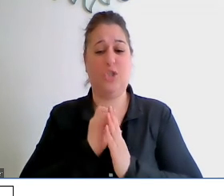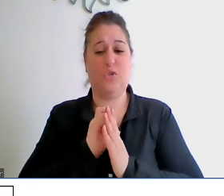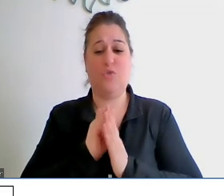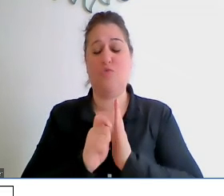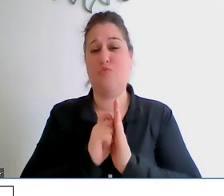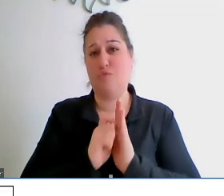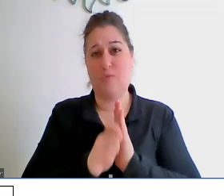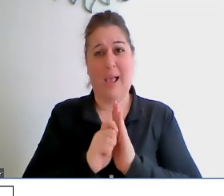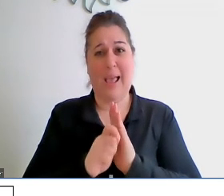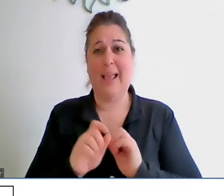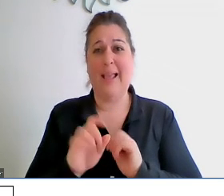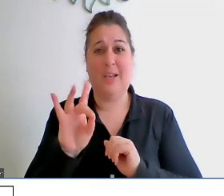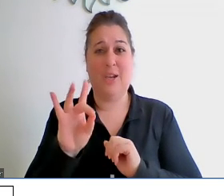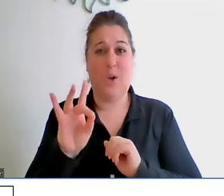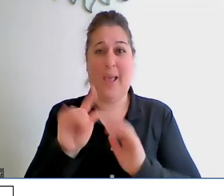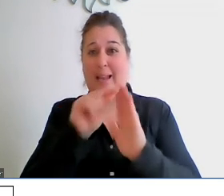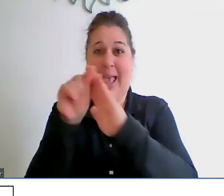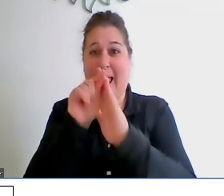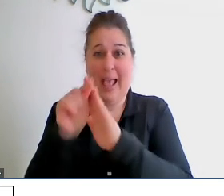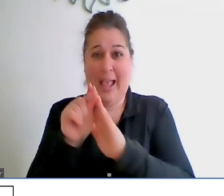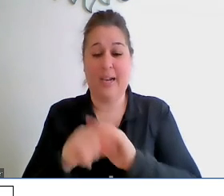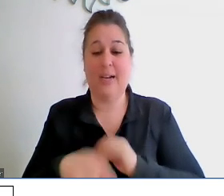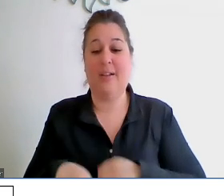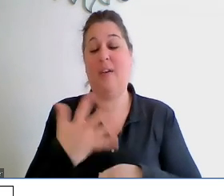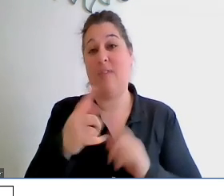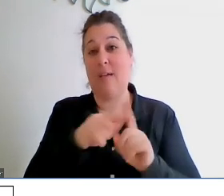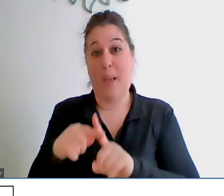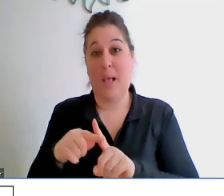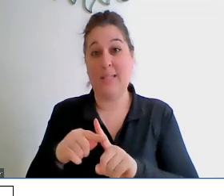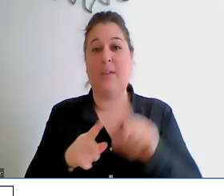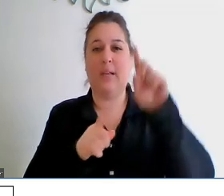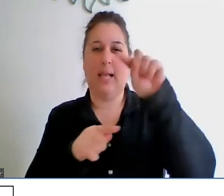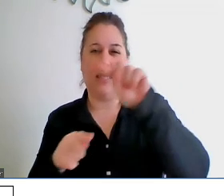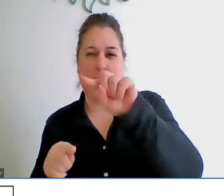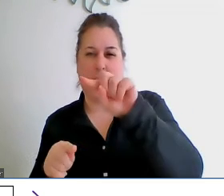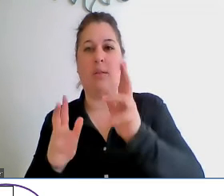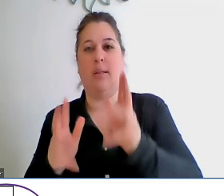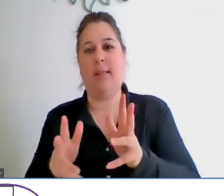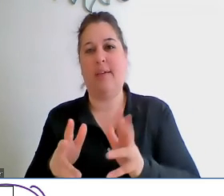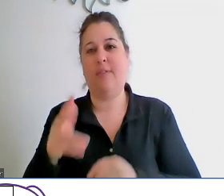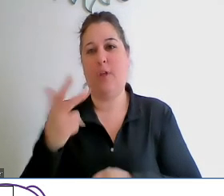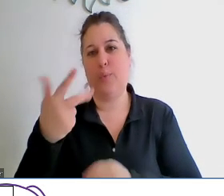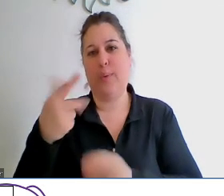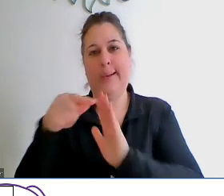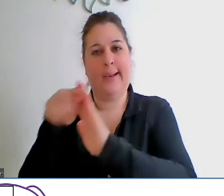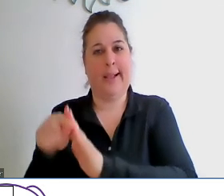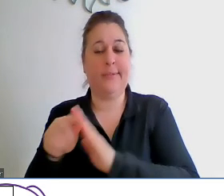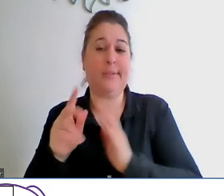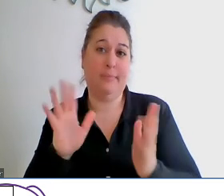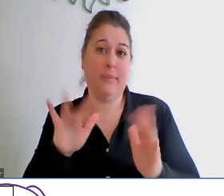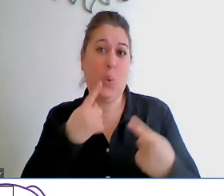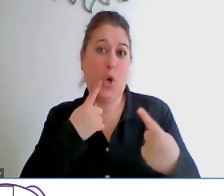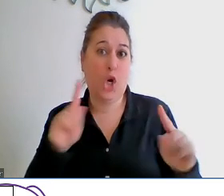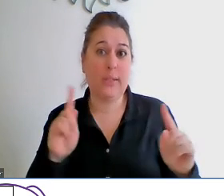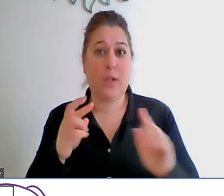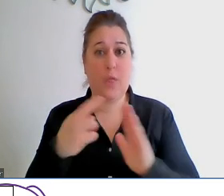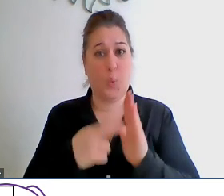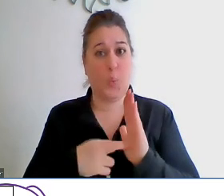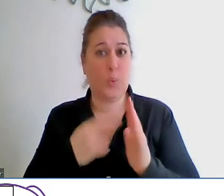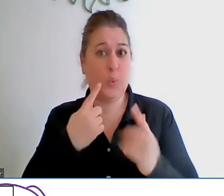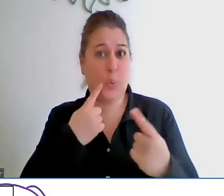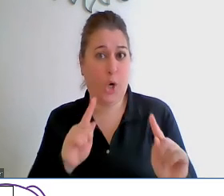8. 5 positives. Cancel, cancel, cancel, cancel, cancel. My answer is 3